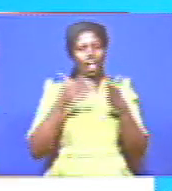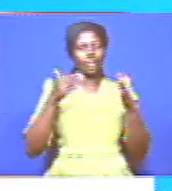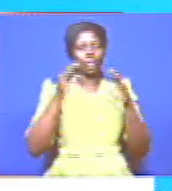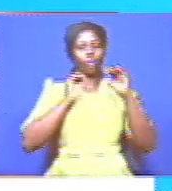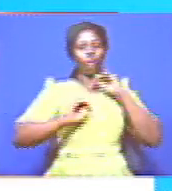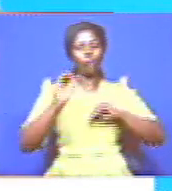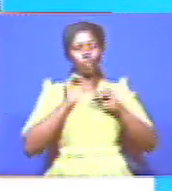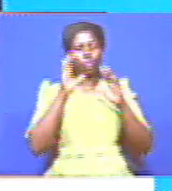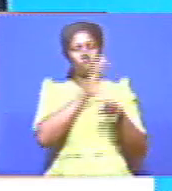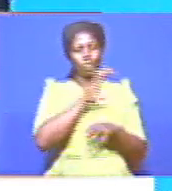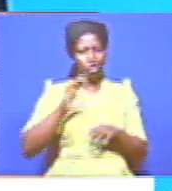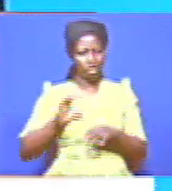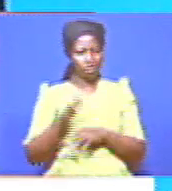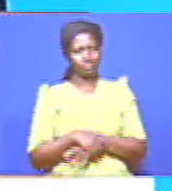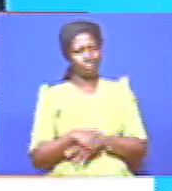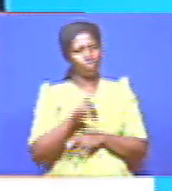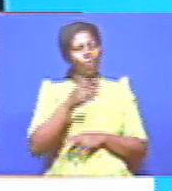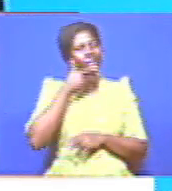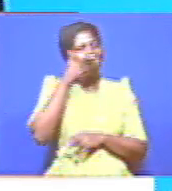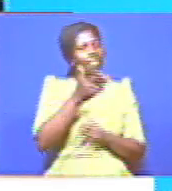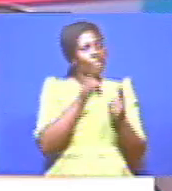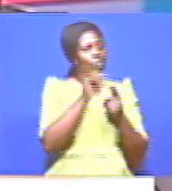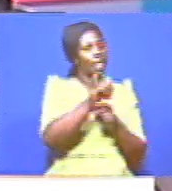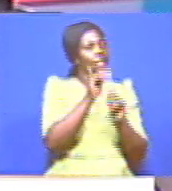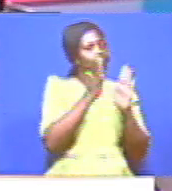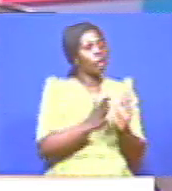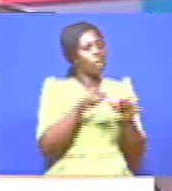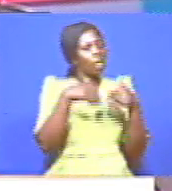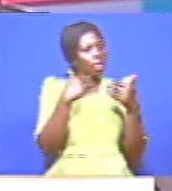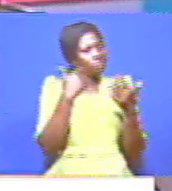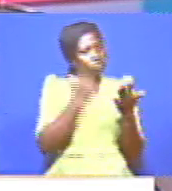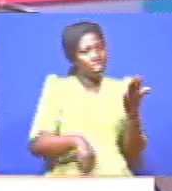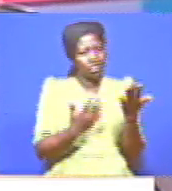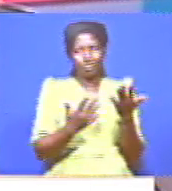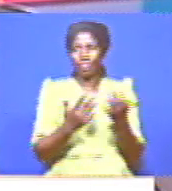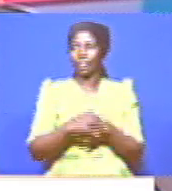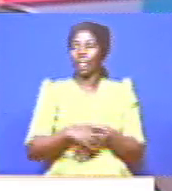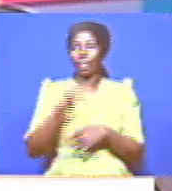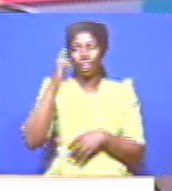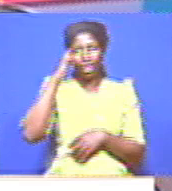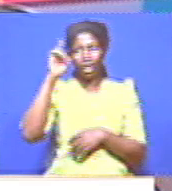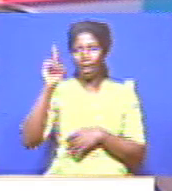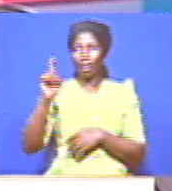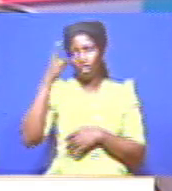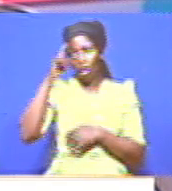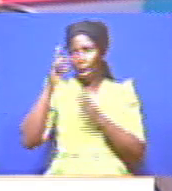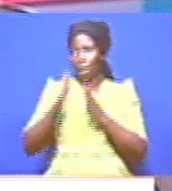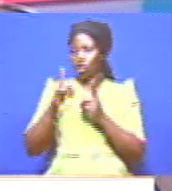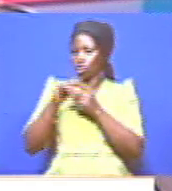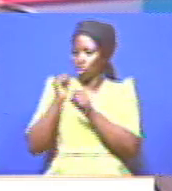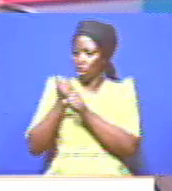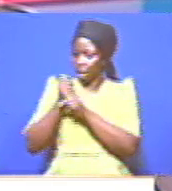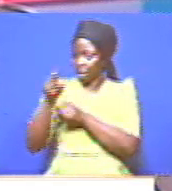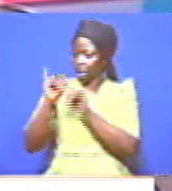Commission, what would you answer to such a person? I think it must be for someone to work in such